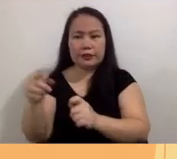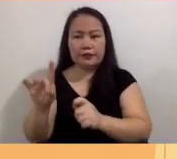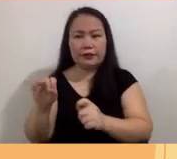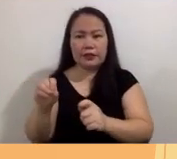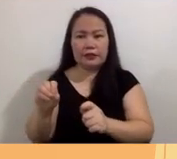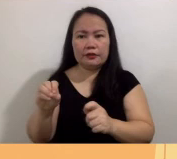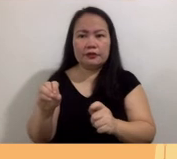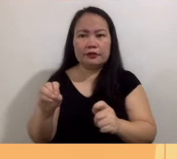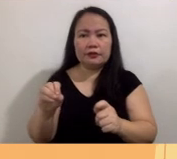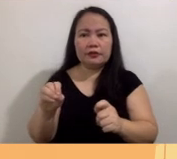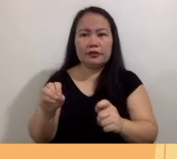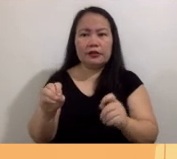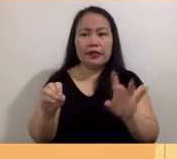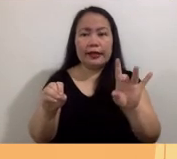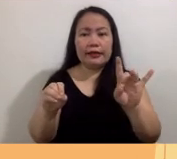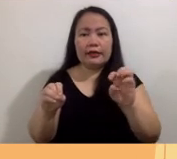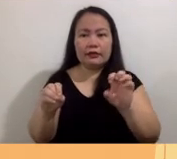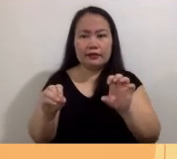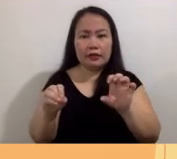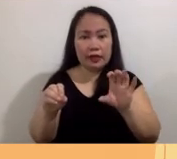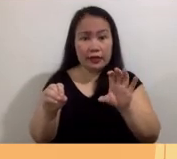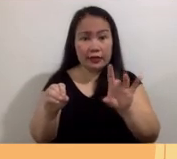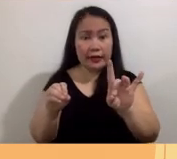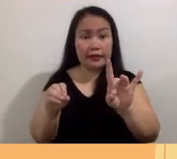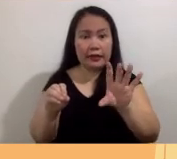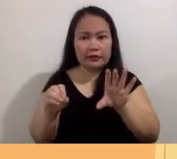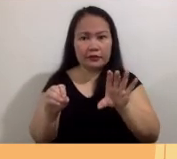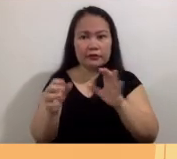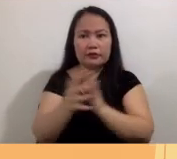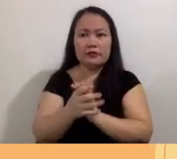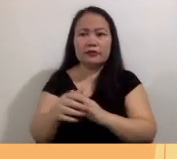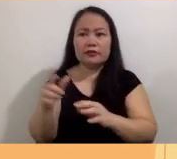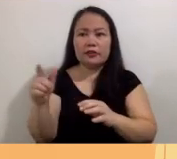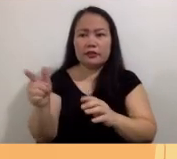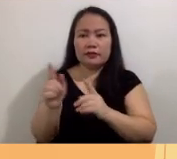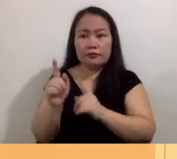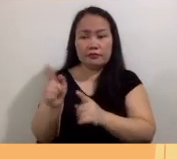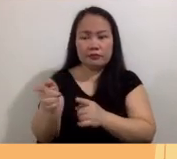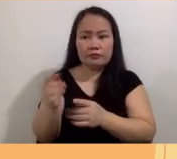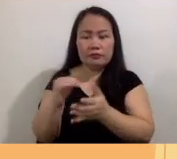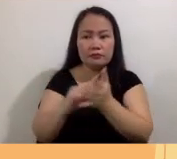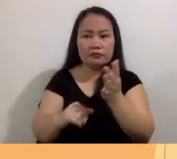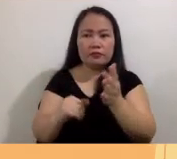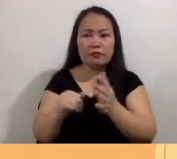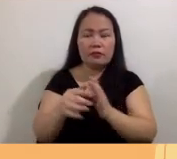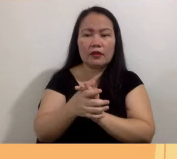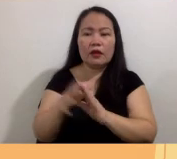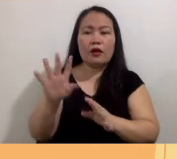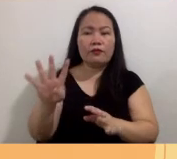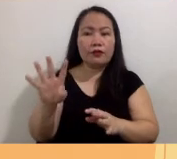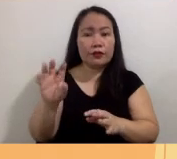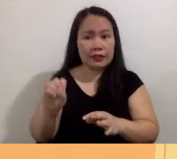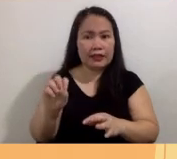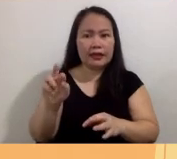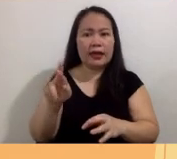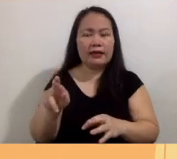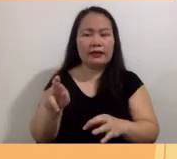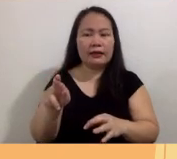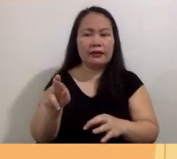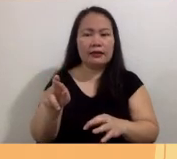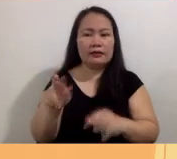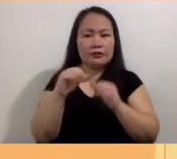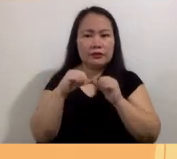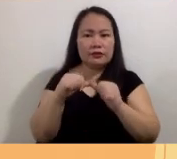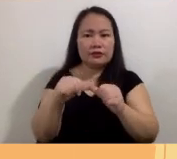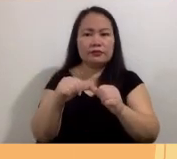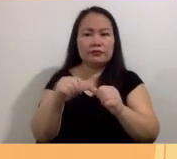terms is equal to 800. So, 120R minus 80R, that is 40R. So, dito